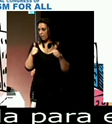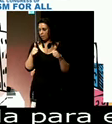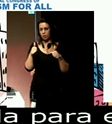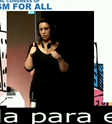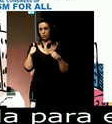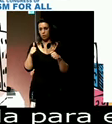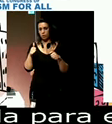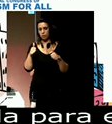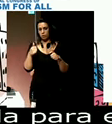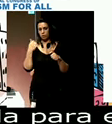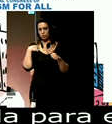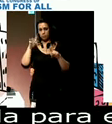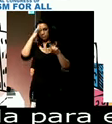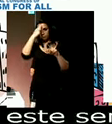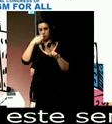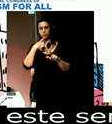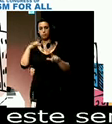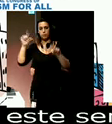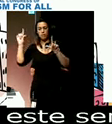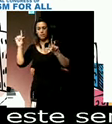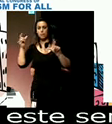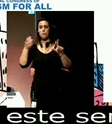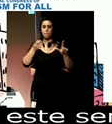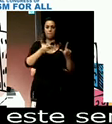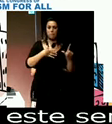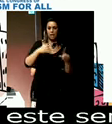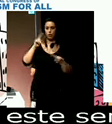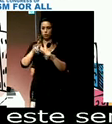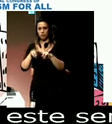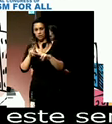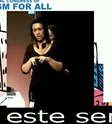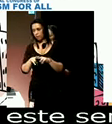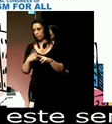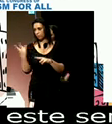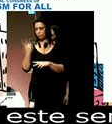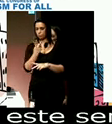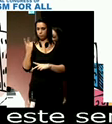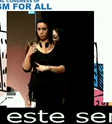home page of the Titanic. It's black and white,